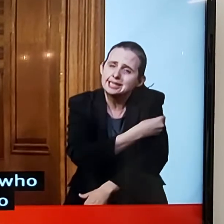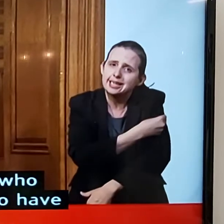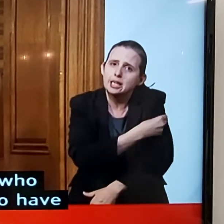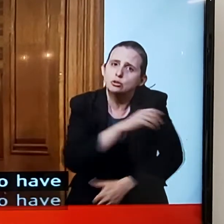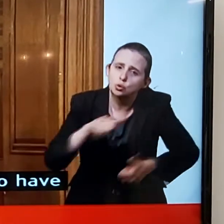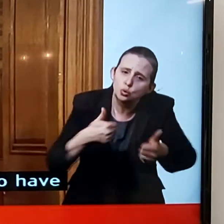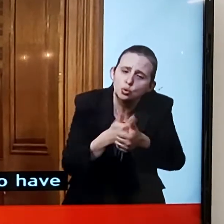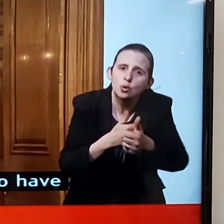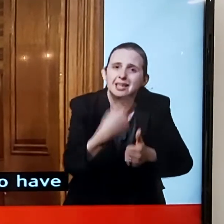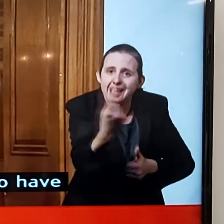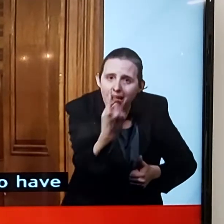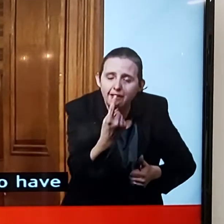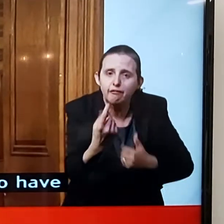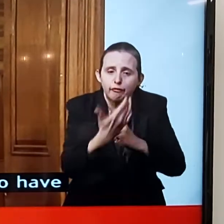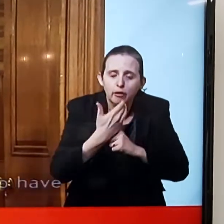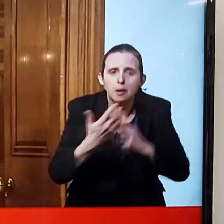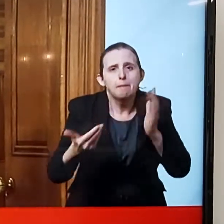community.